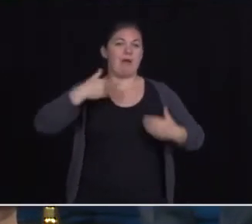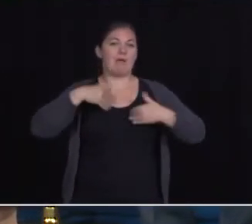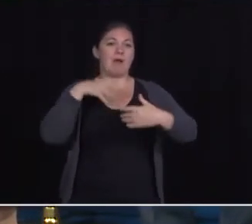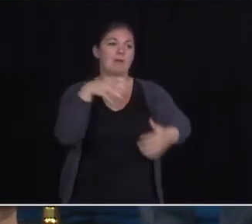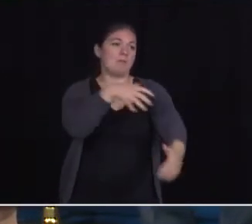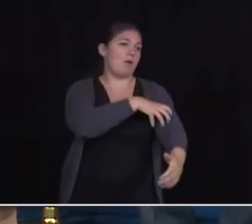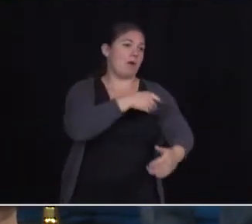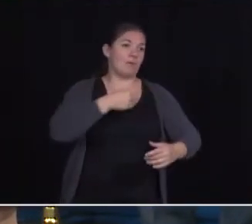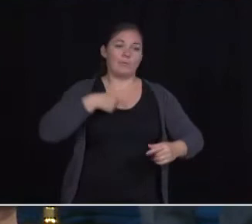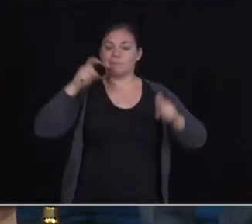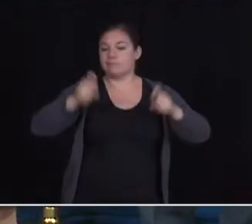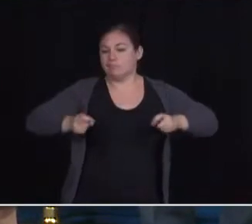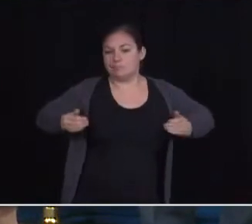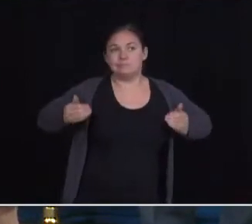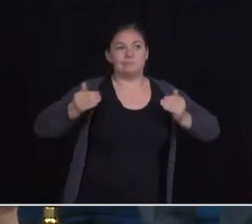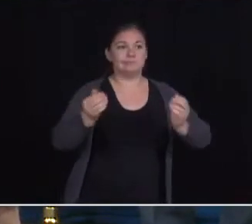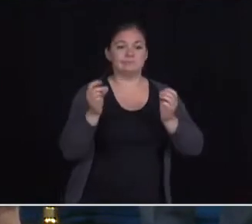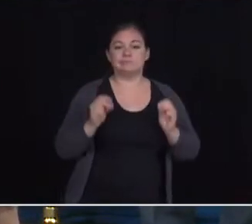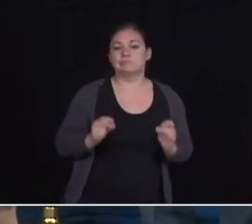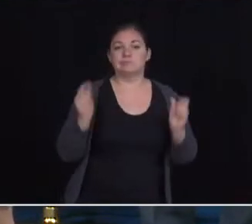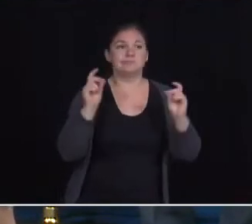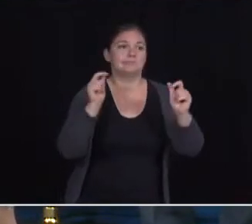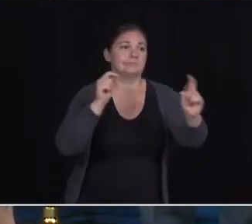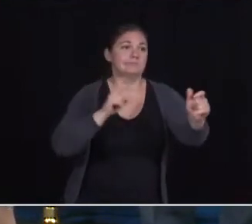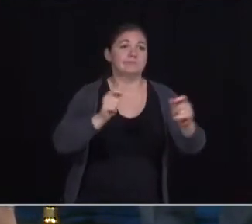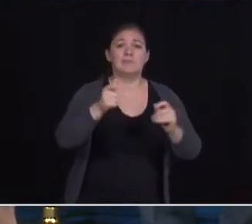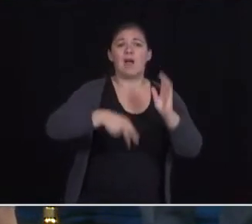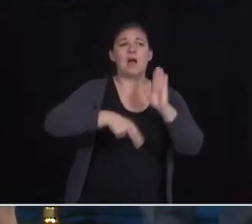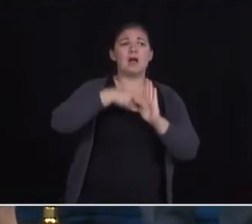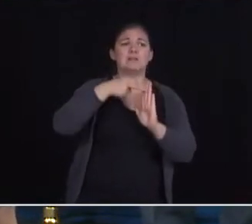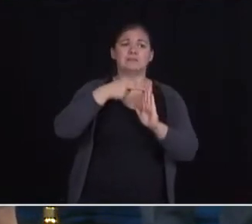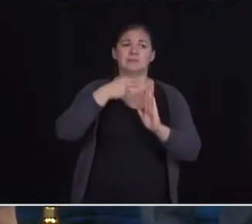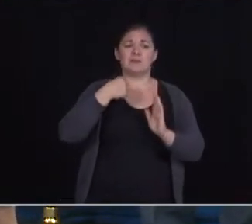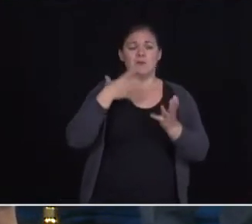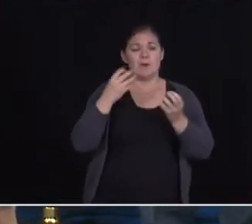we had more time to sit back and debate and go back and forth. And